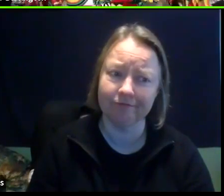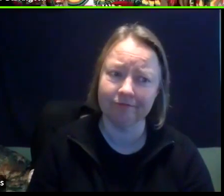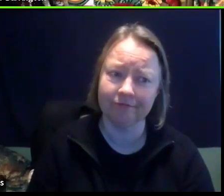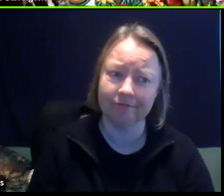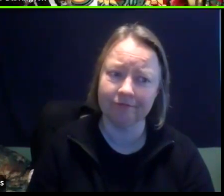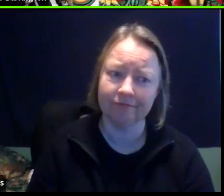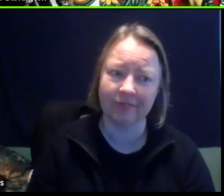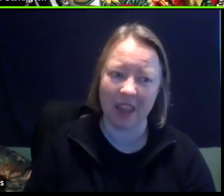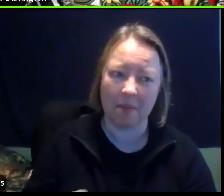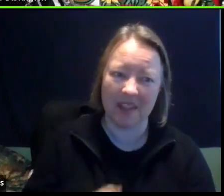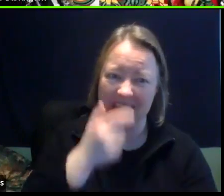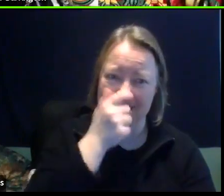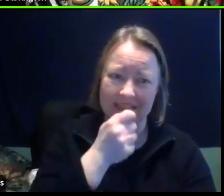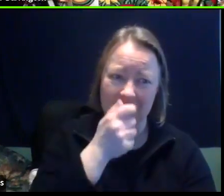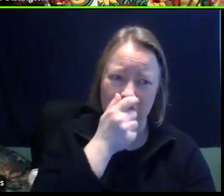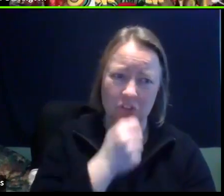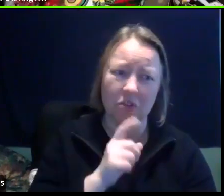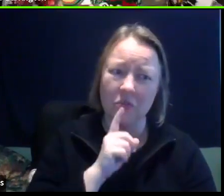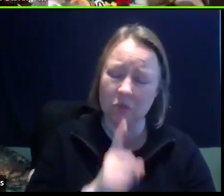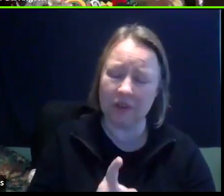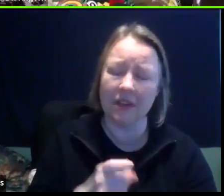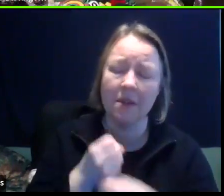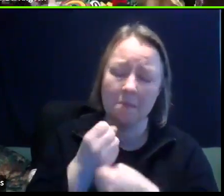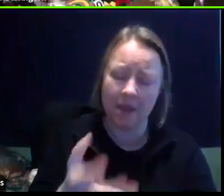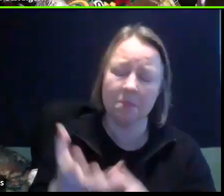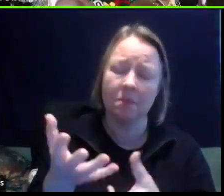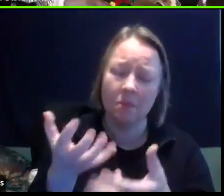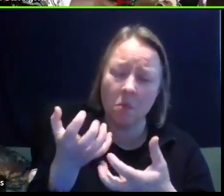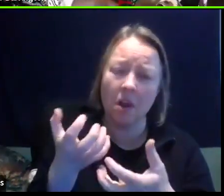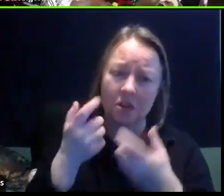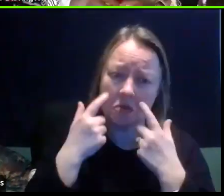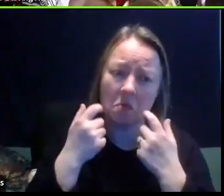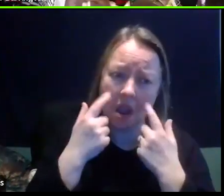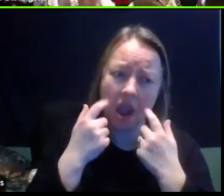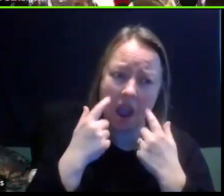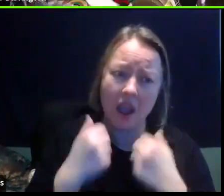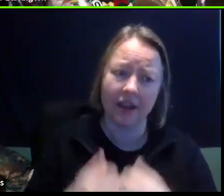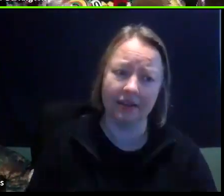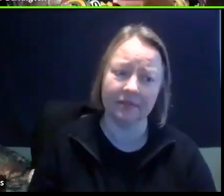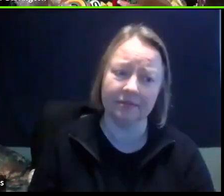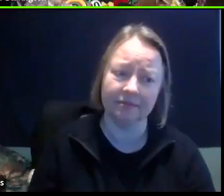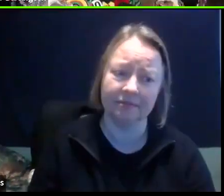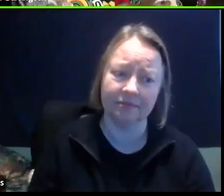I gotta get some tissue. It makes me want to cry.